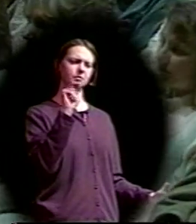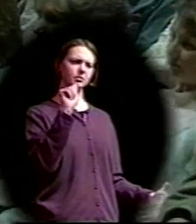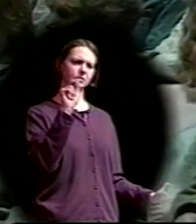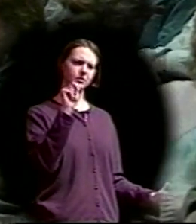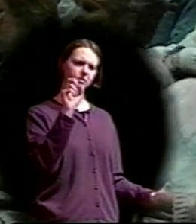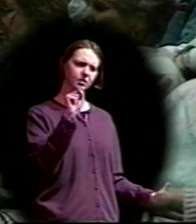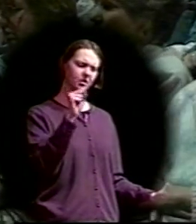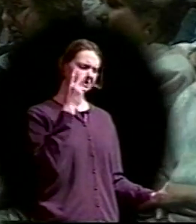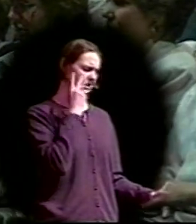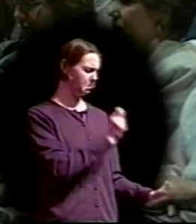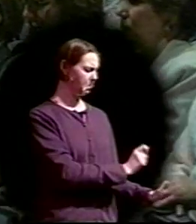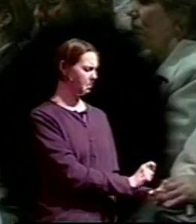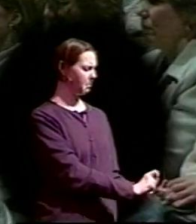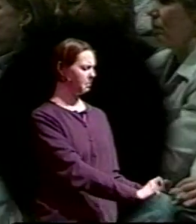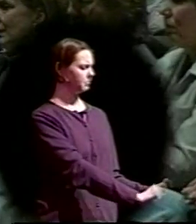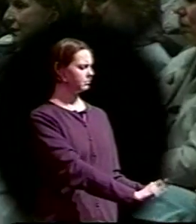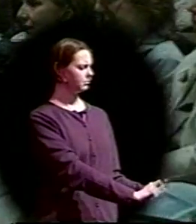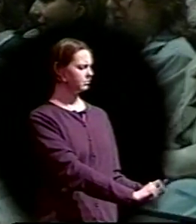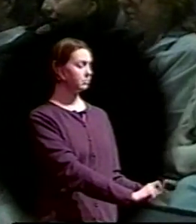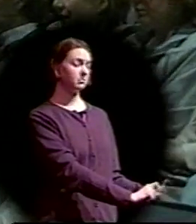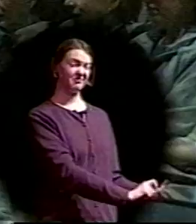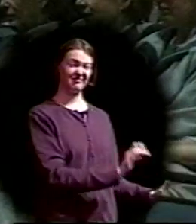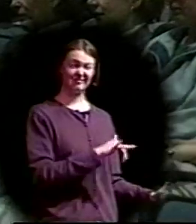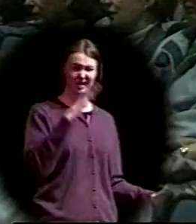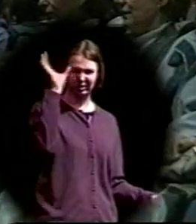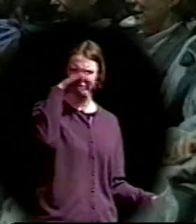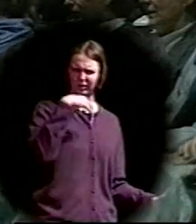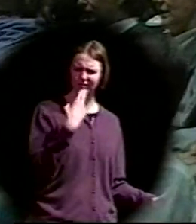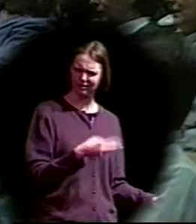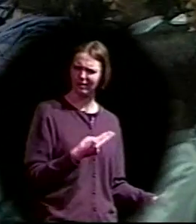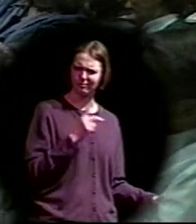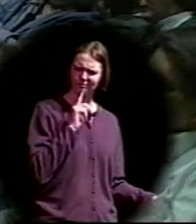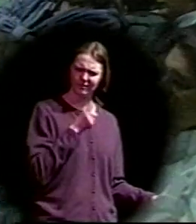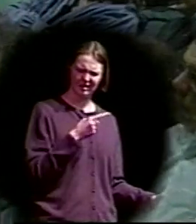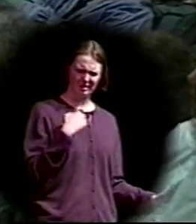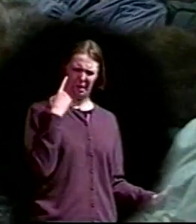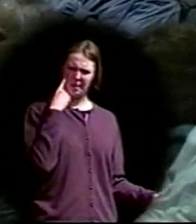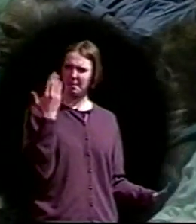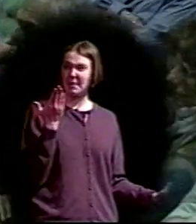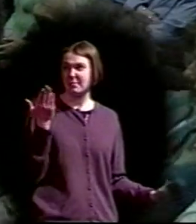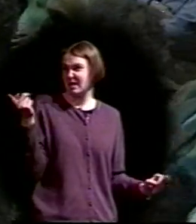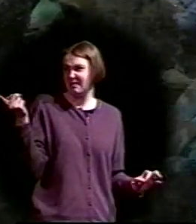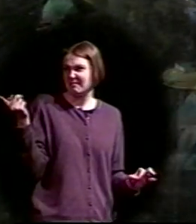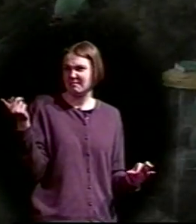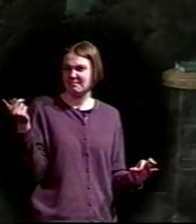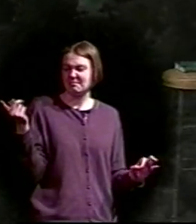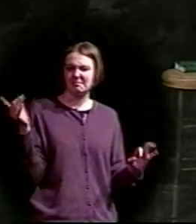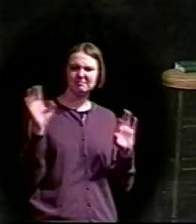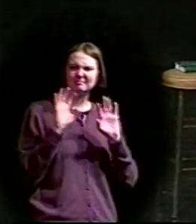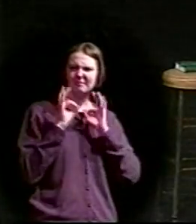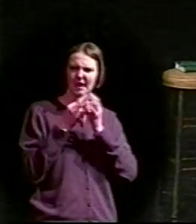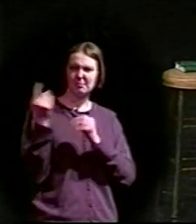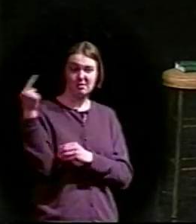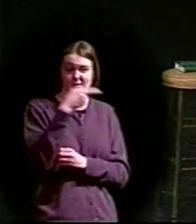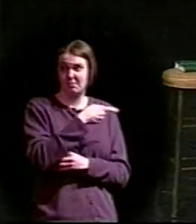Winans. Winans being an unusual name, he said, I thought perhaps you had family and relations in